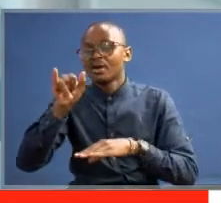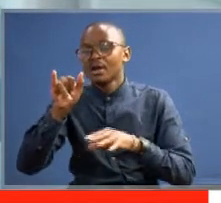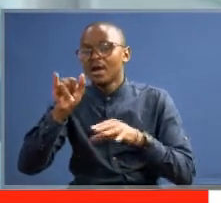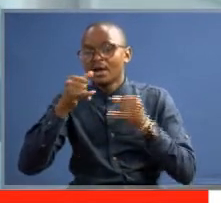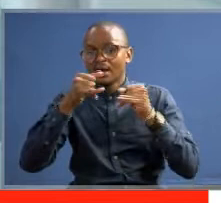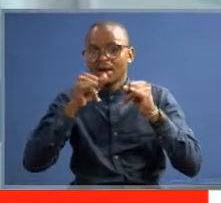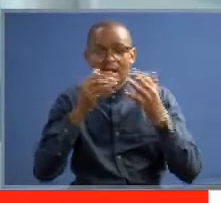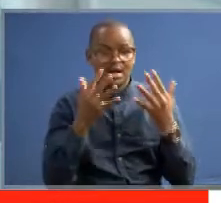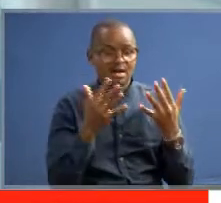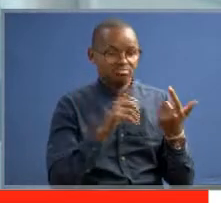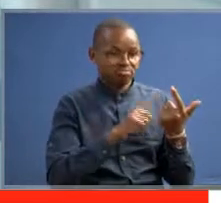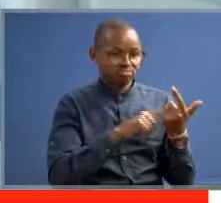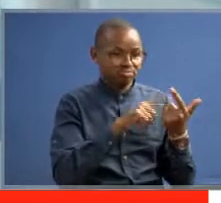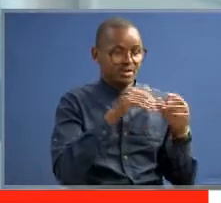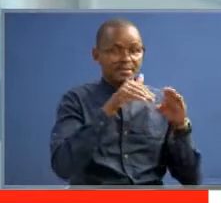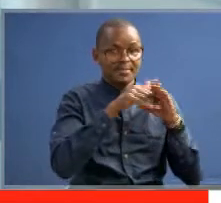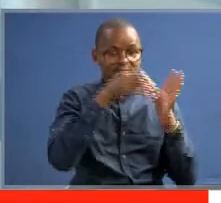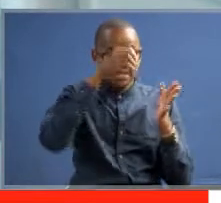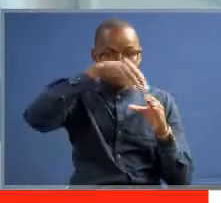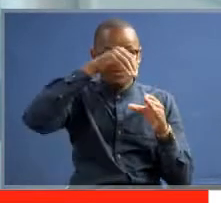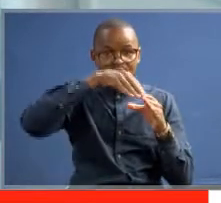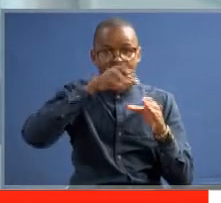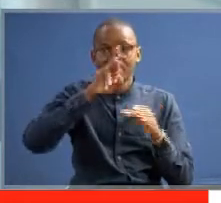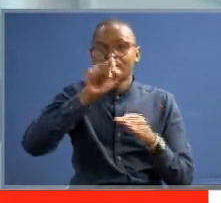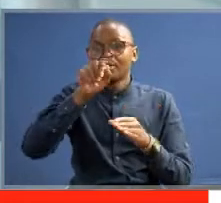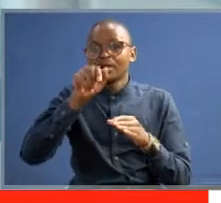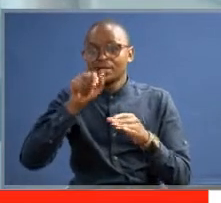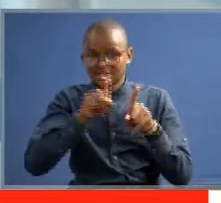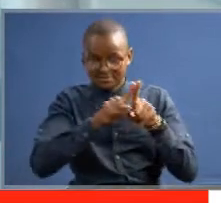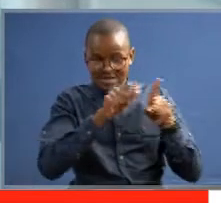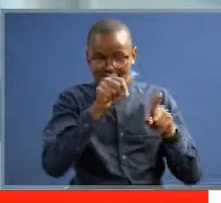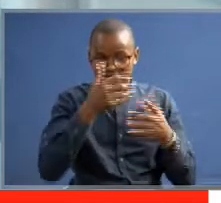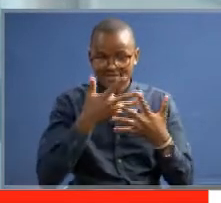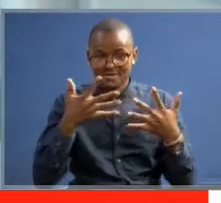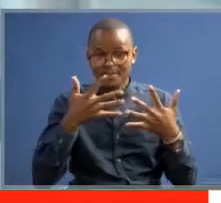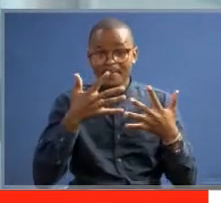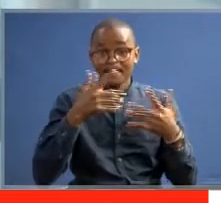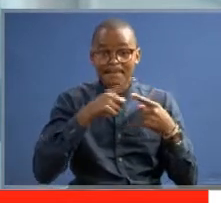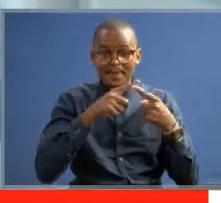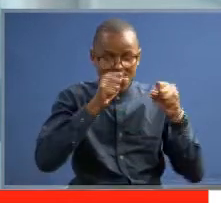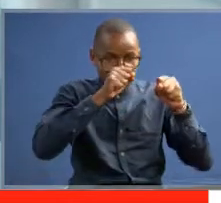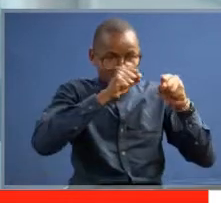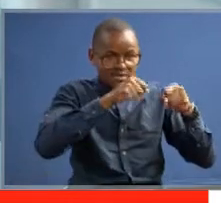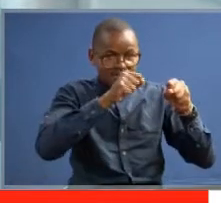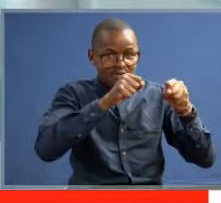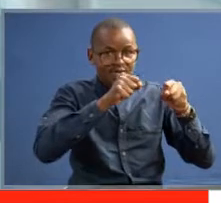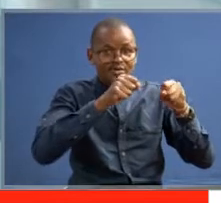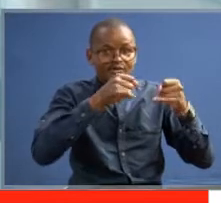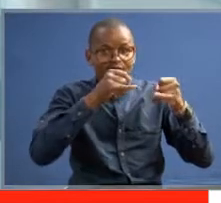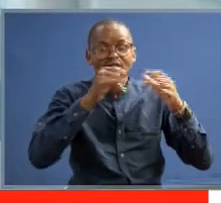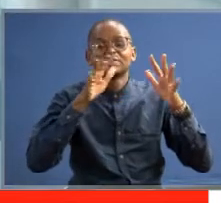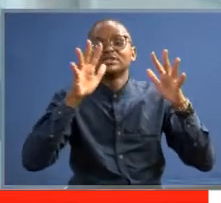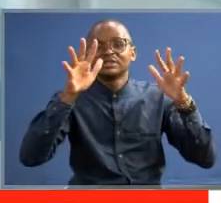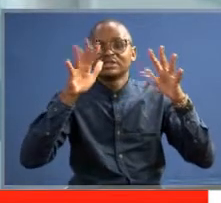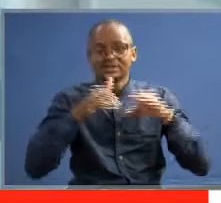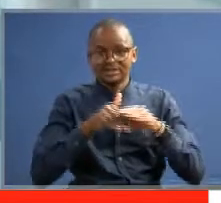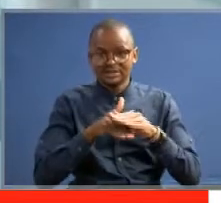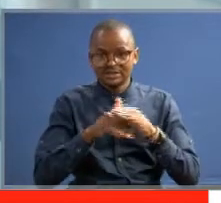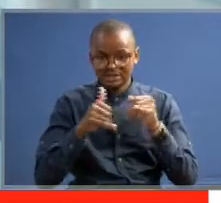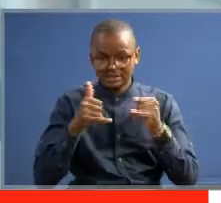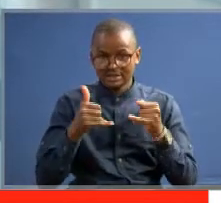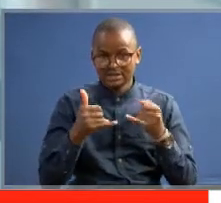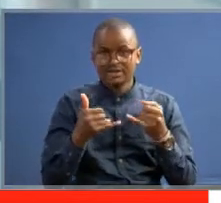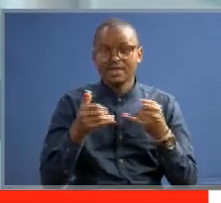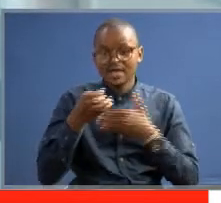played, how much can be invested in the lotteries, and so on. But we do agree that the lotteries have played a very important part in